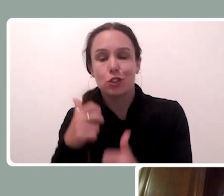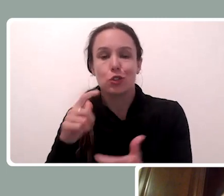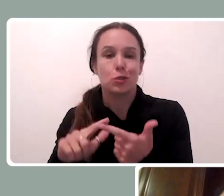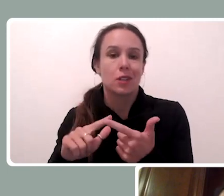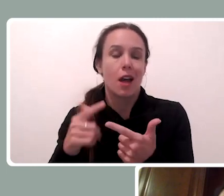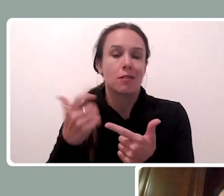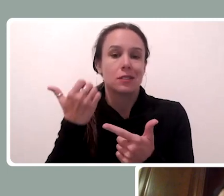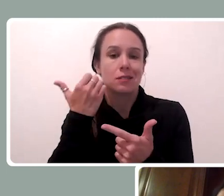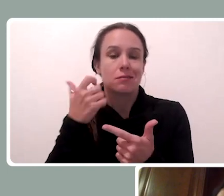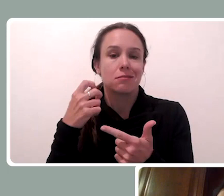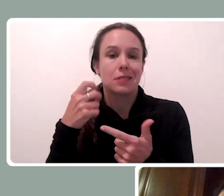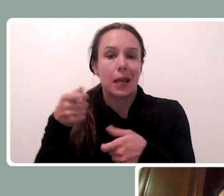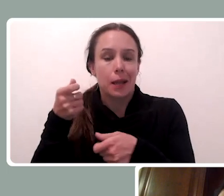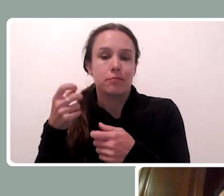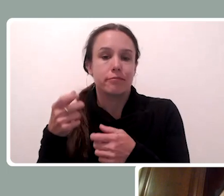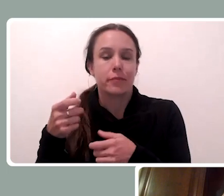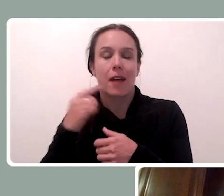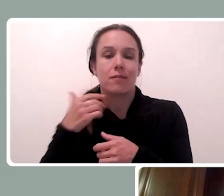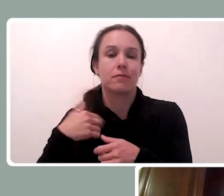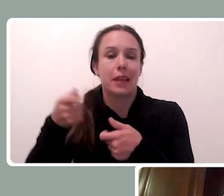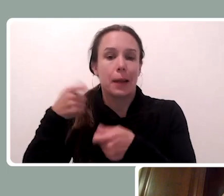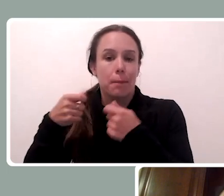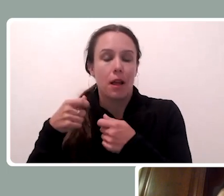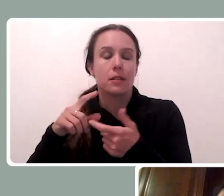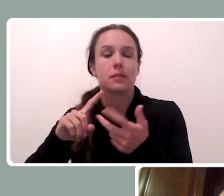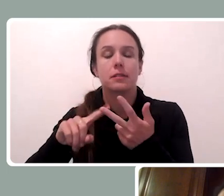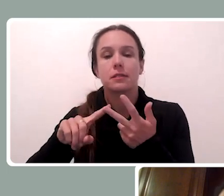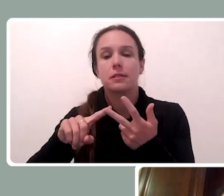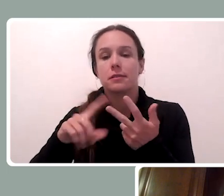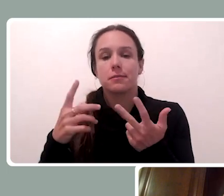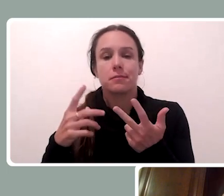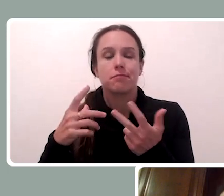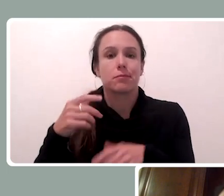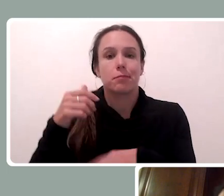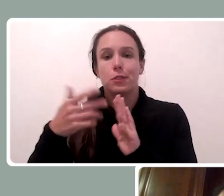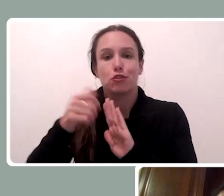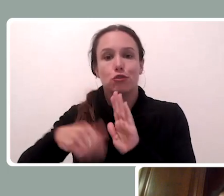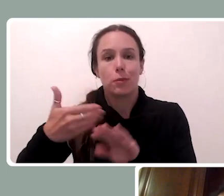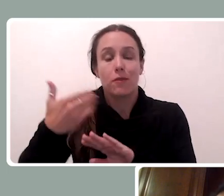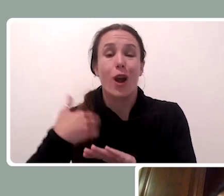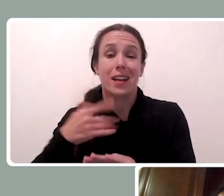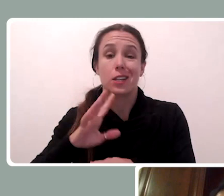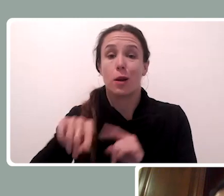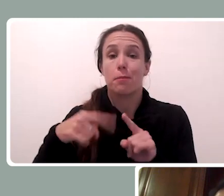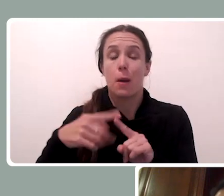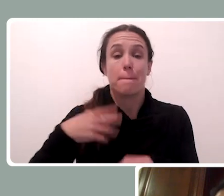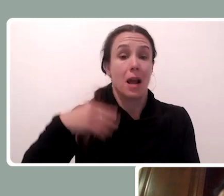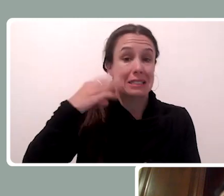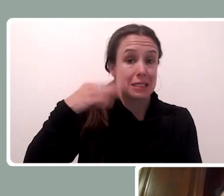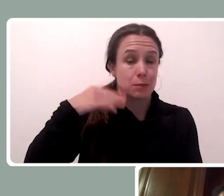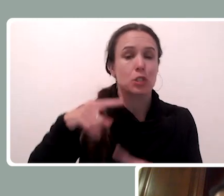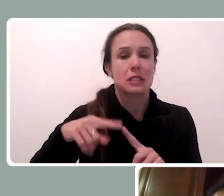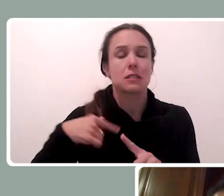surgery. I think, I can just talk to my experience when it comes to osteonecrosis. It is a condition that is very